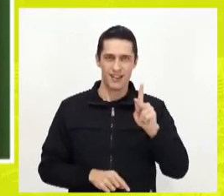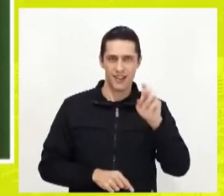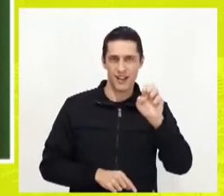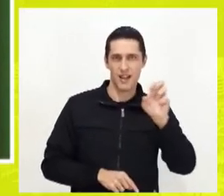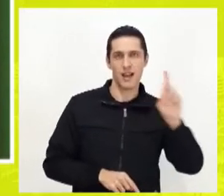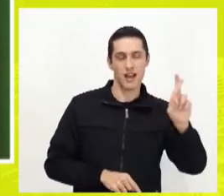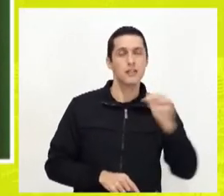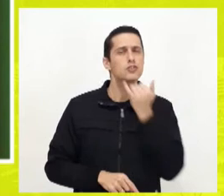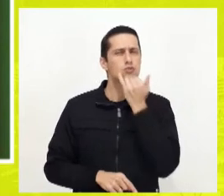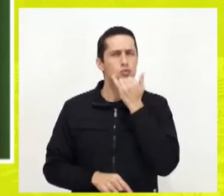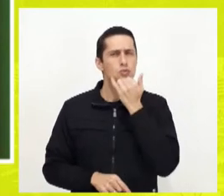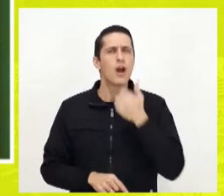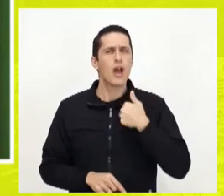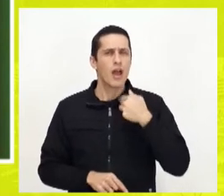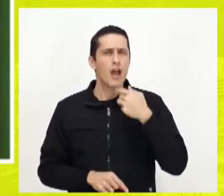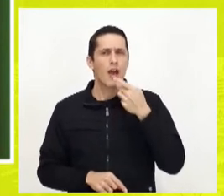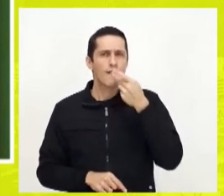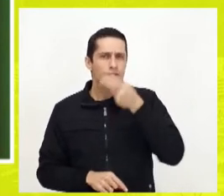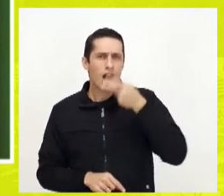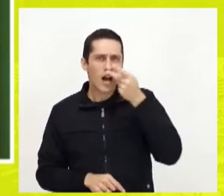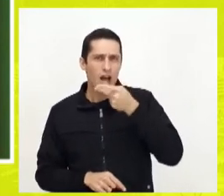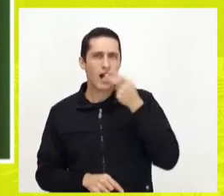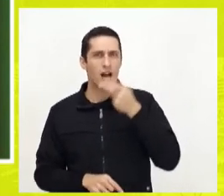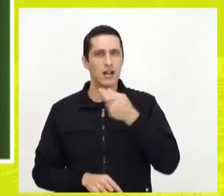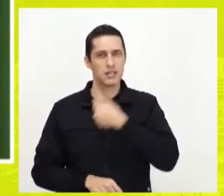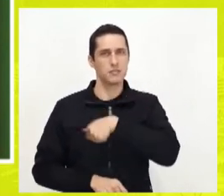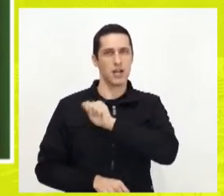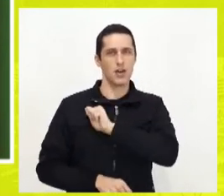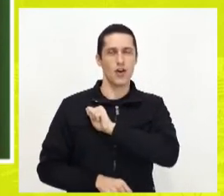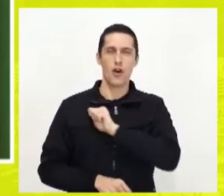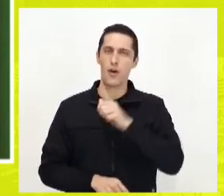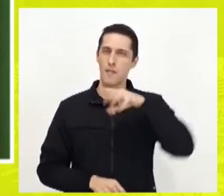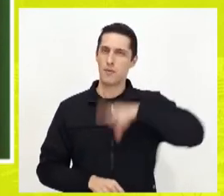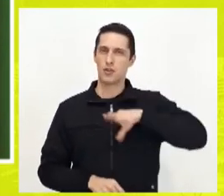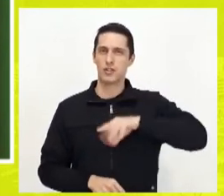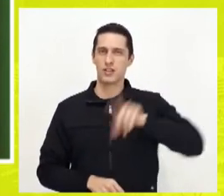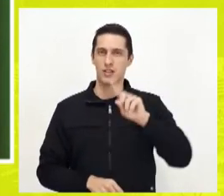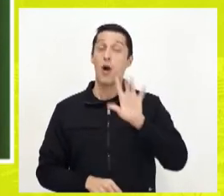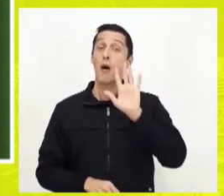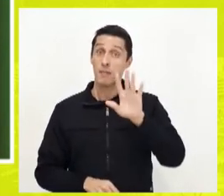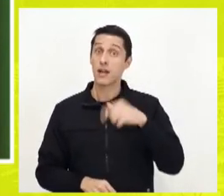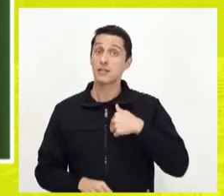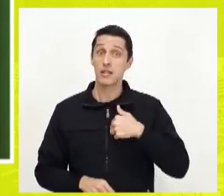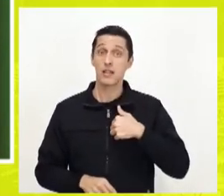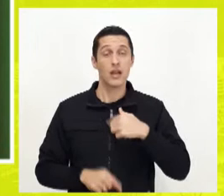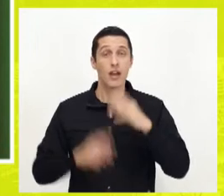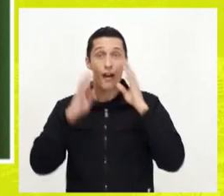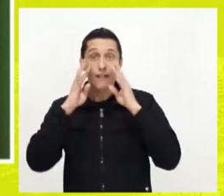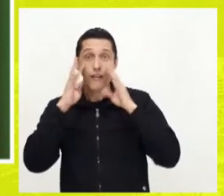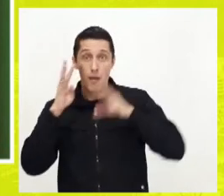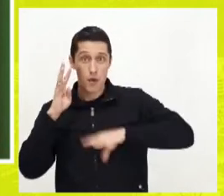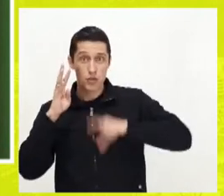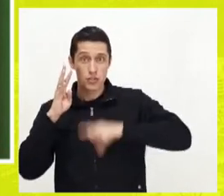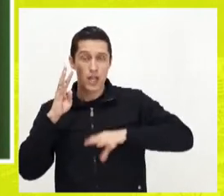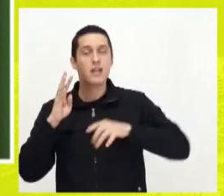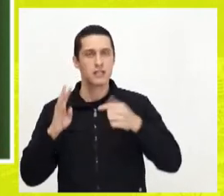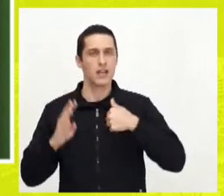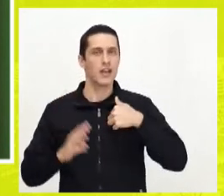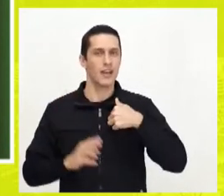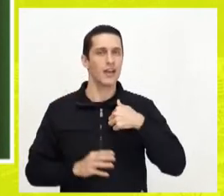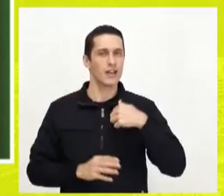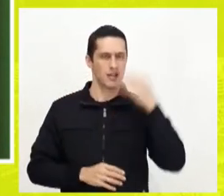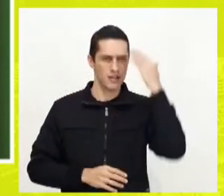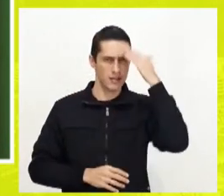i'm gonna speak spanish not portuguese but i understand what you see in portuguese as i was saying